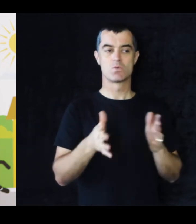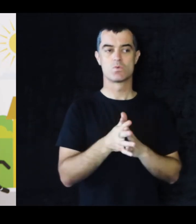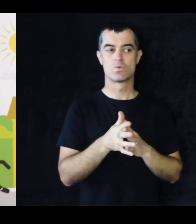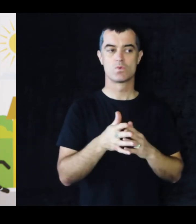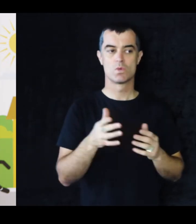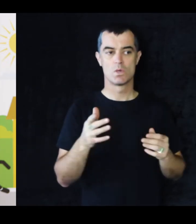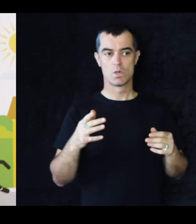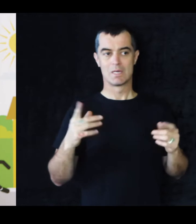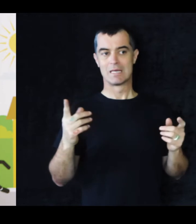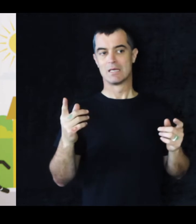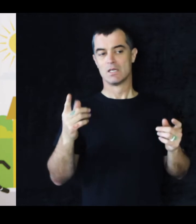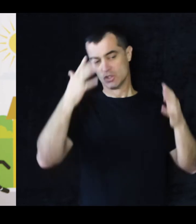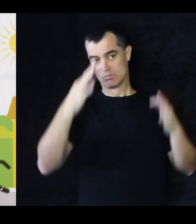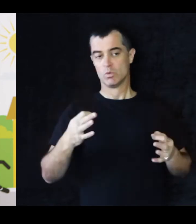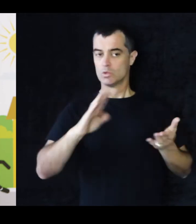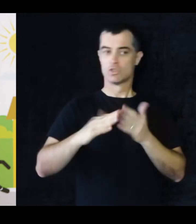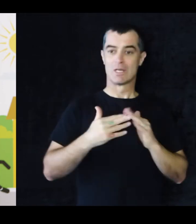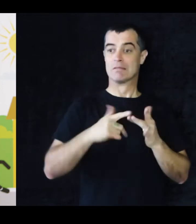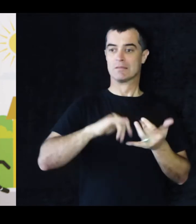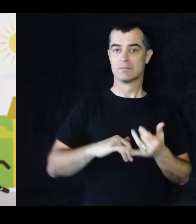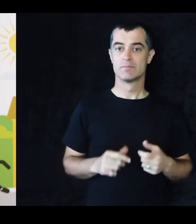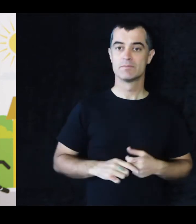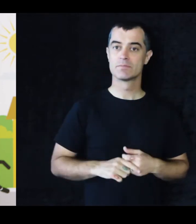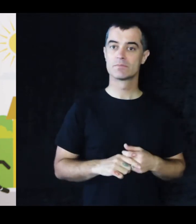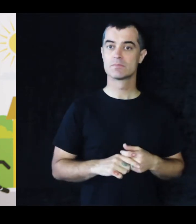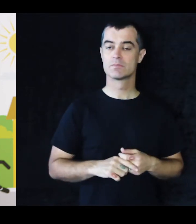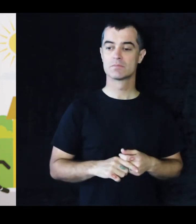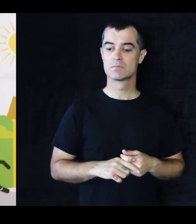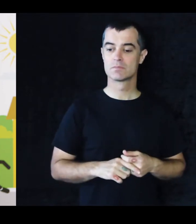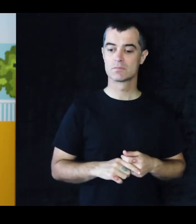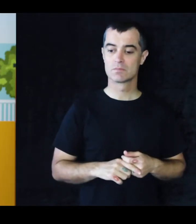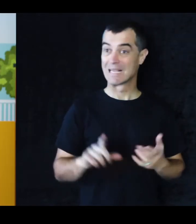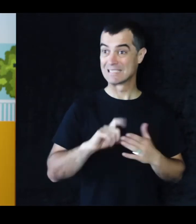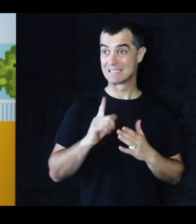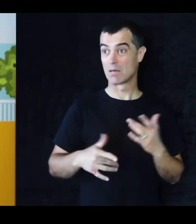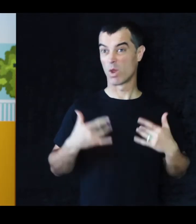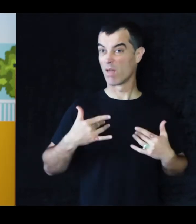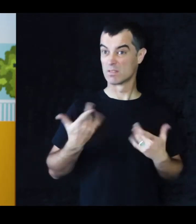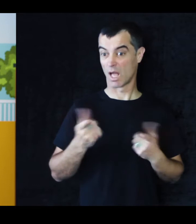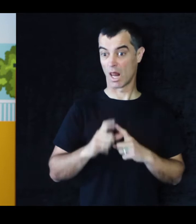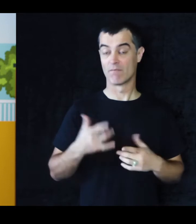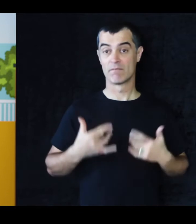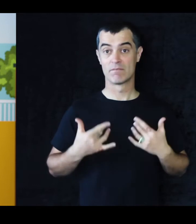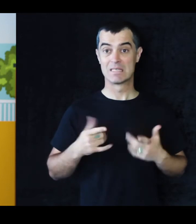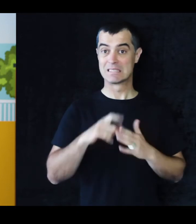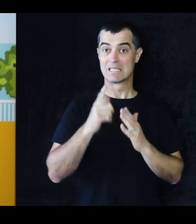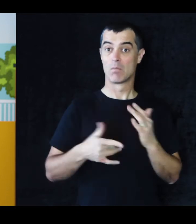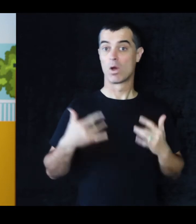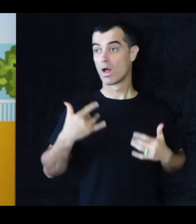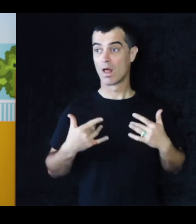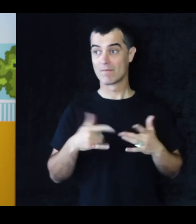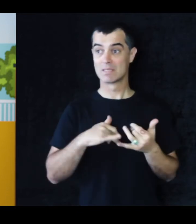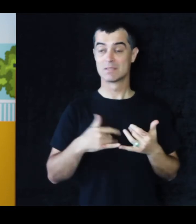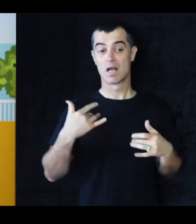understand how judgmental society is. A disabled life is a difficult life.